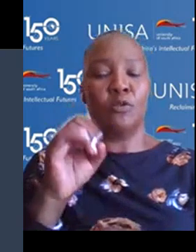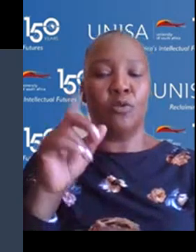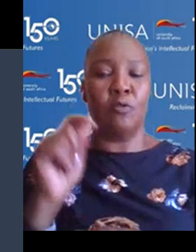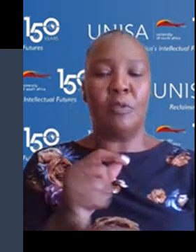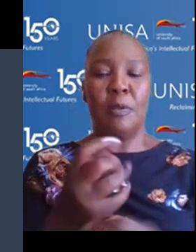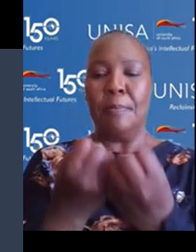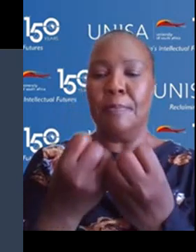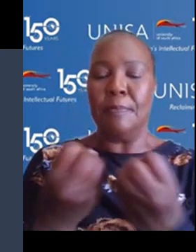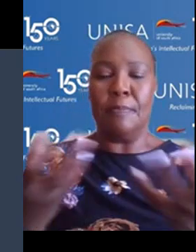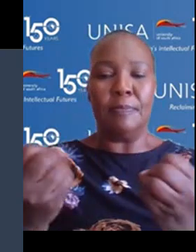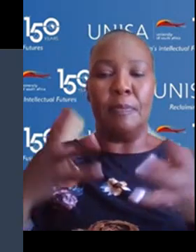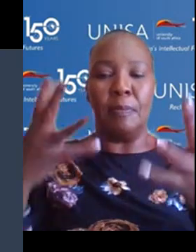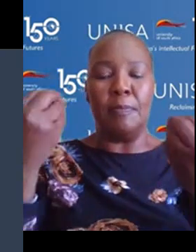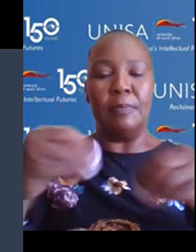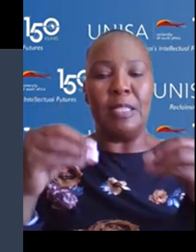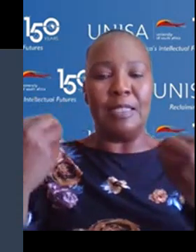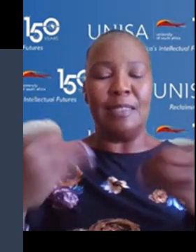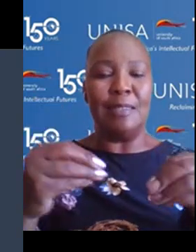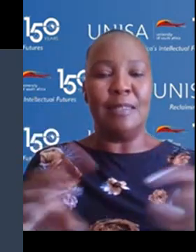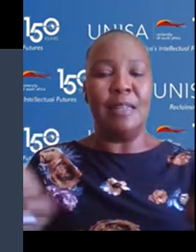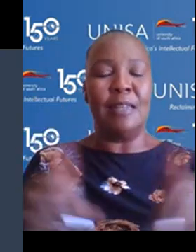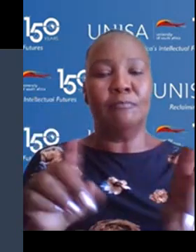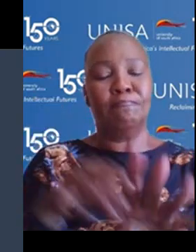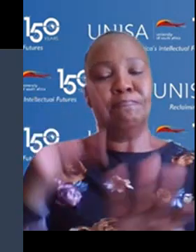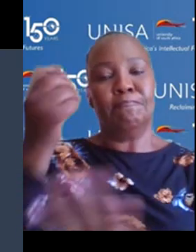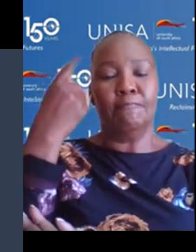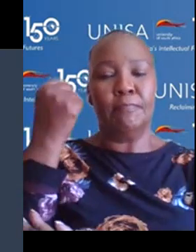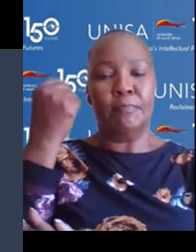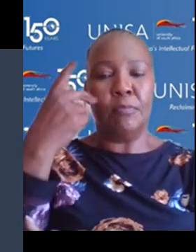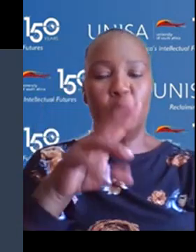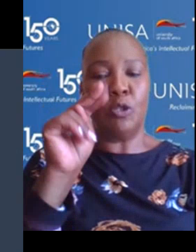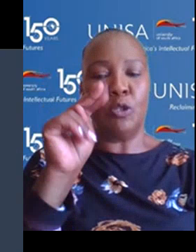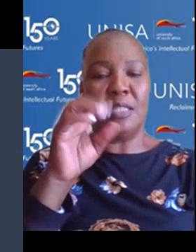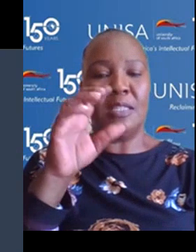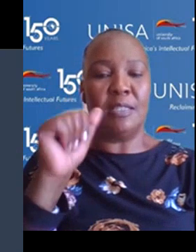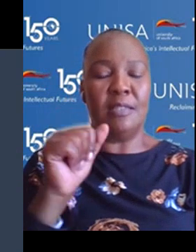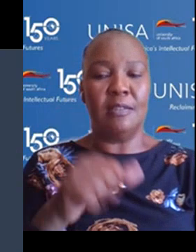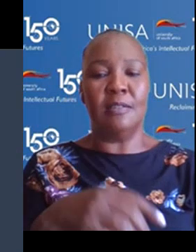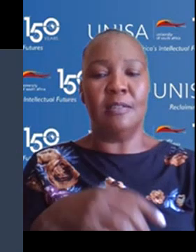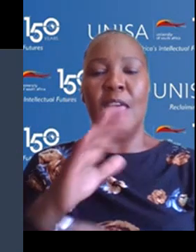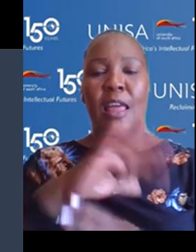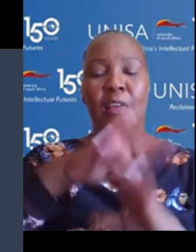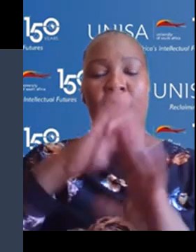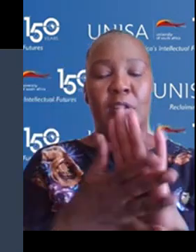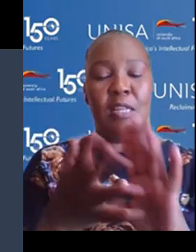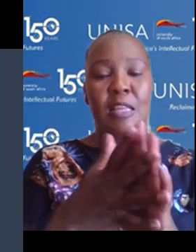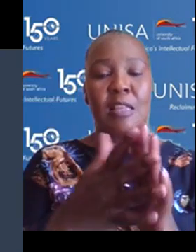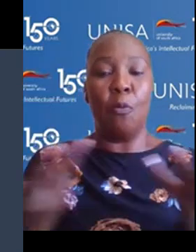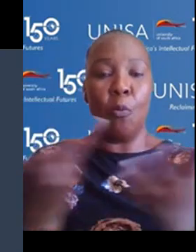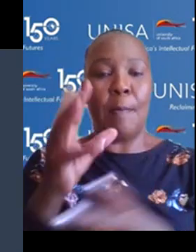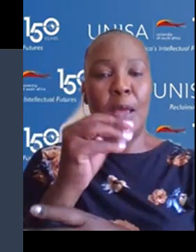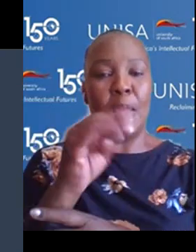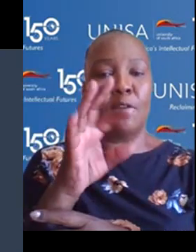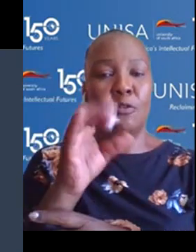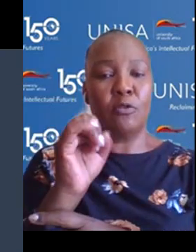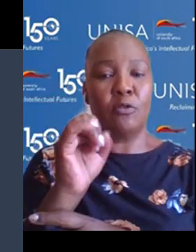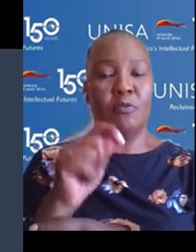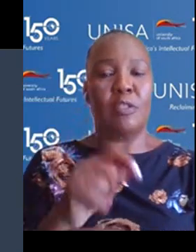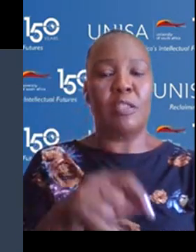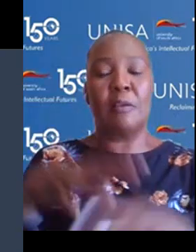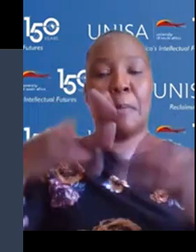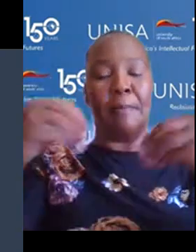lot in business. As you can understand also in UNISA, everything runs on the Microsoft